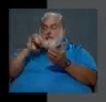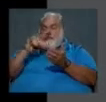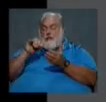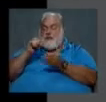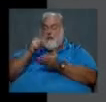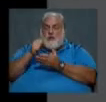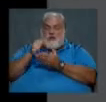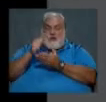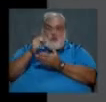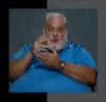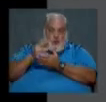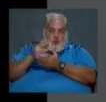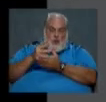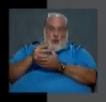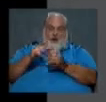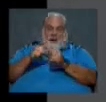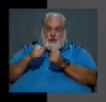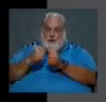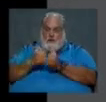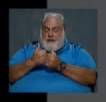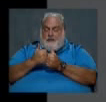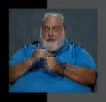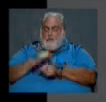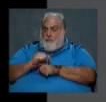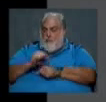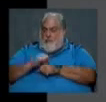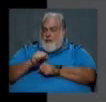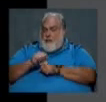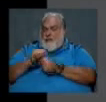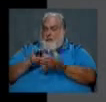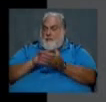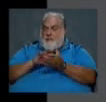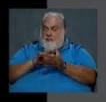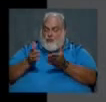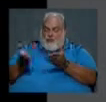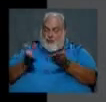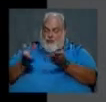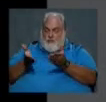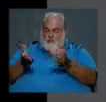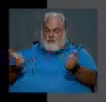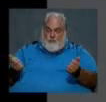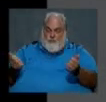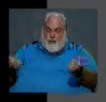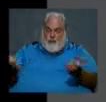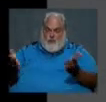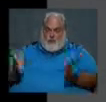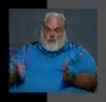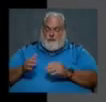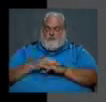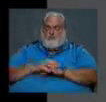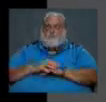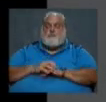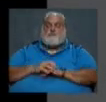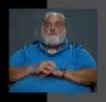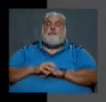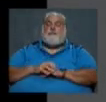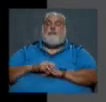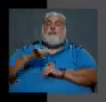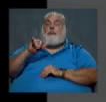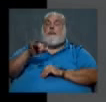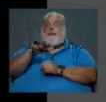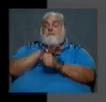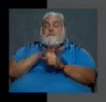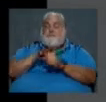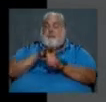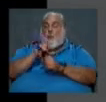agencies, employment agencies, and medical service providers. Within the code-defined area, neighborhood area